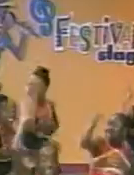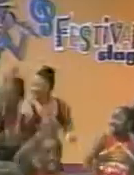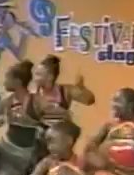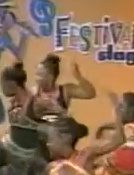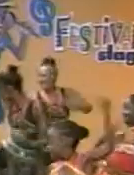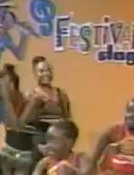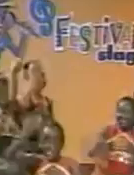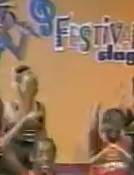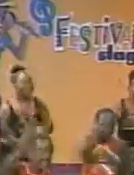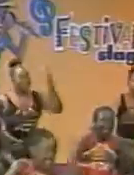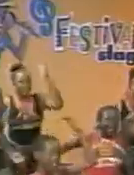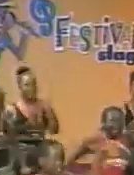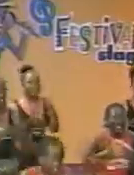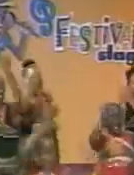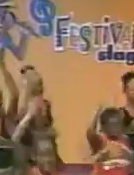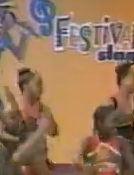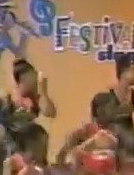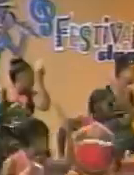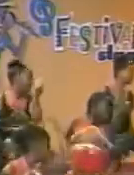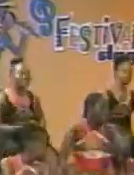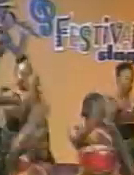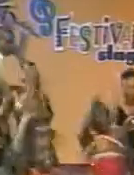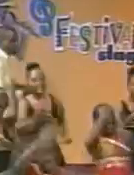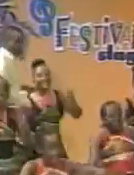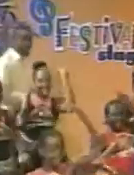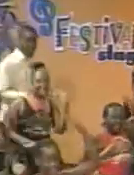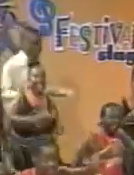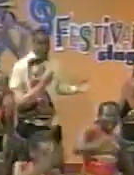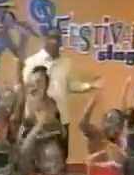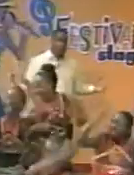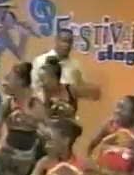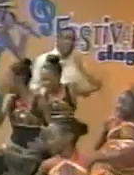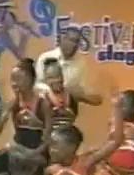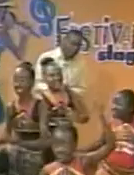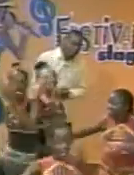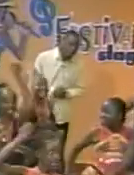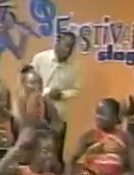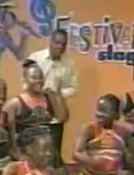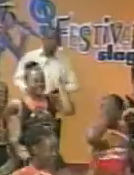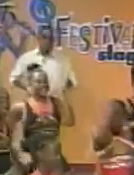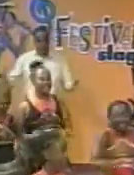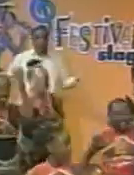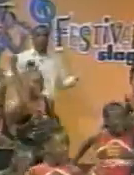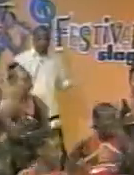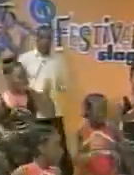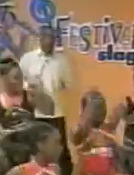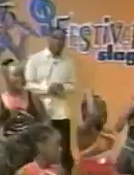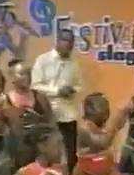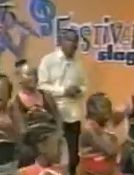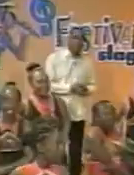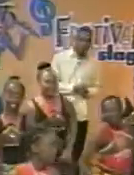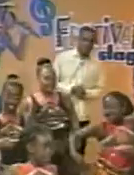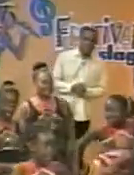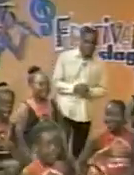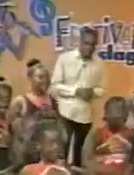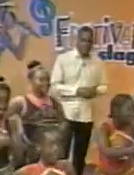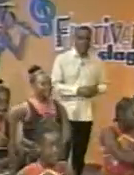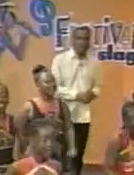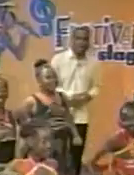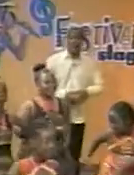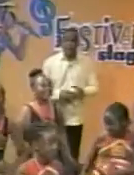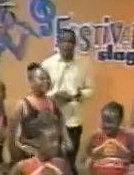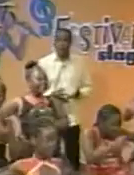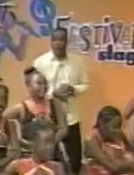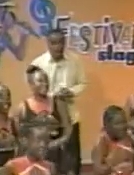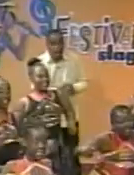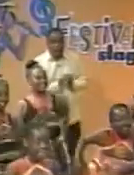Some of the dancers of the Praise Academy as they appeared on festival stage, and there's more coming up on Monday. Mac Fingal, the wise man from the East, the